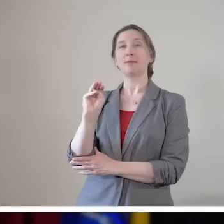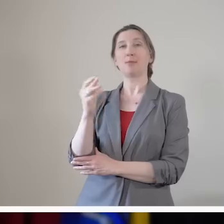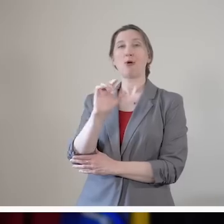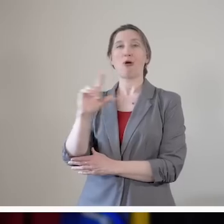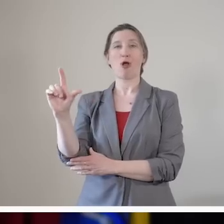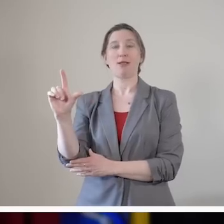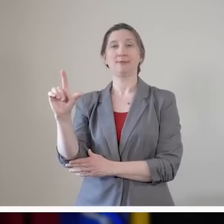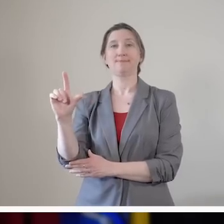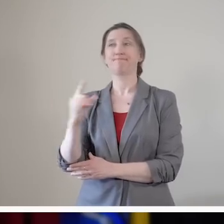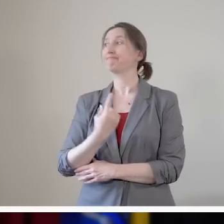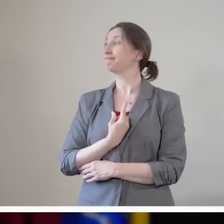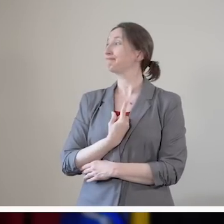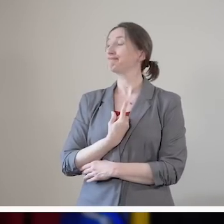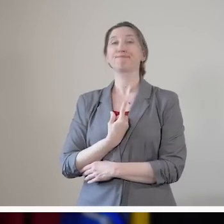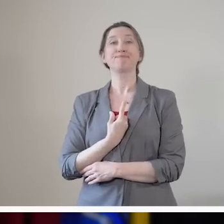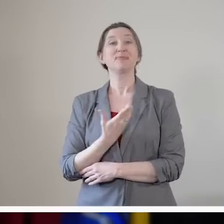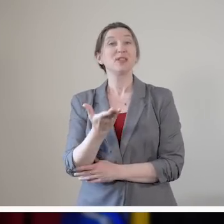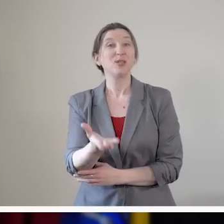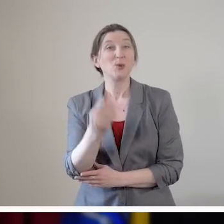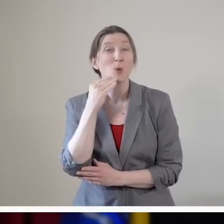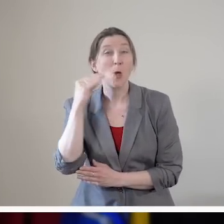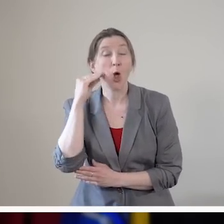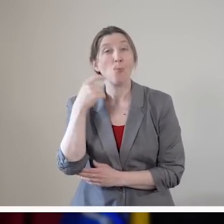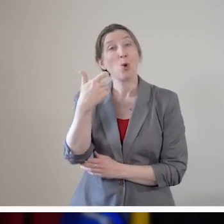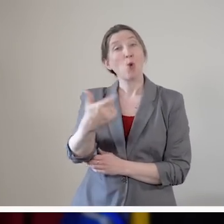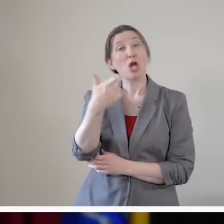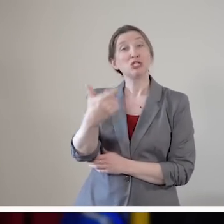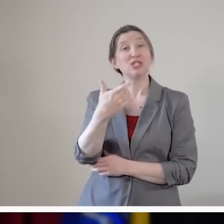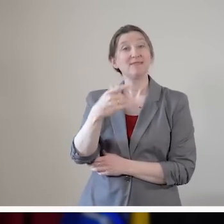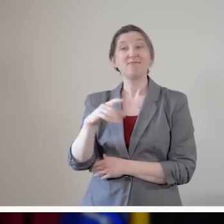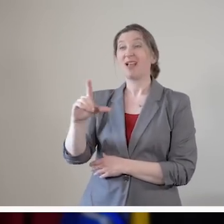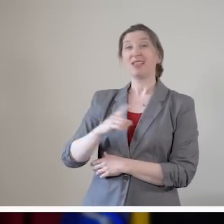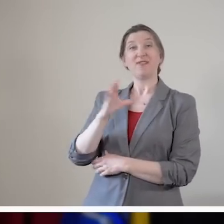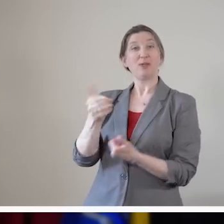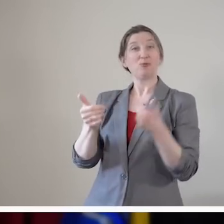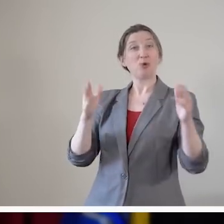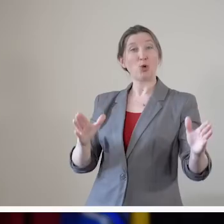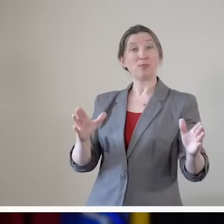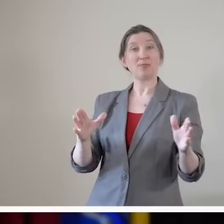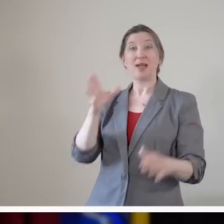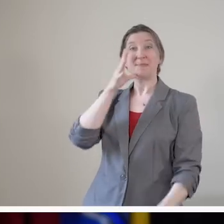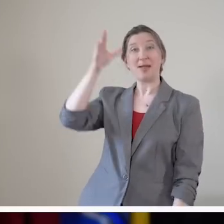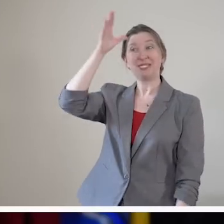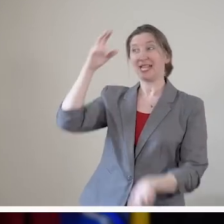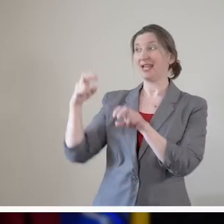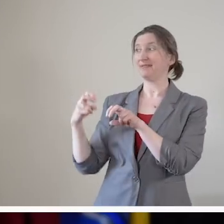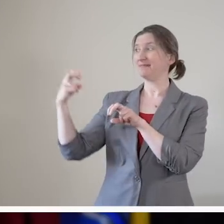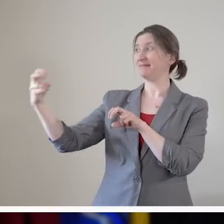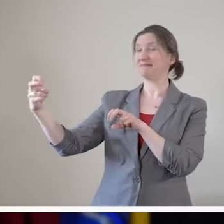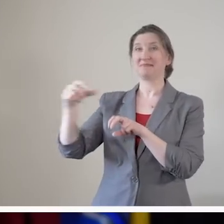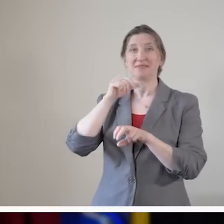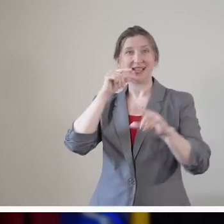Or maybe in your case, your living room with your parents much closer than you ever expected them to be on this